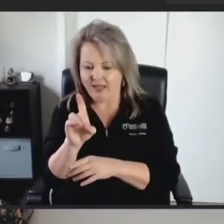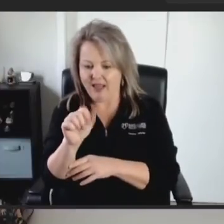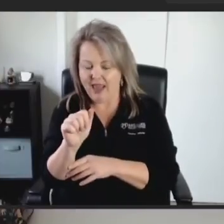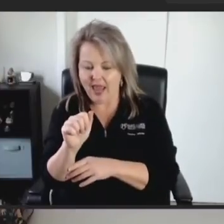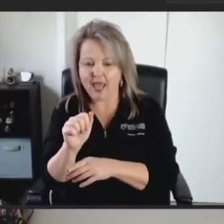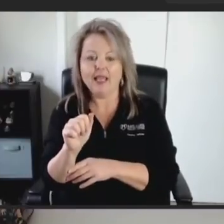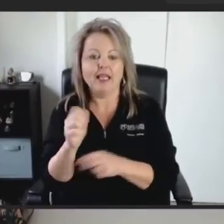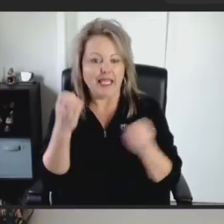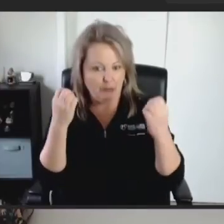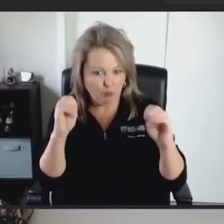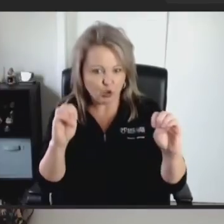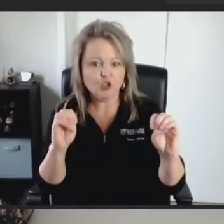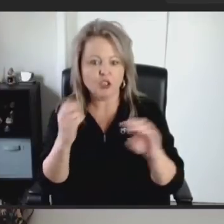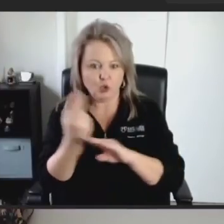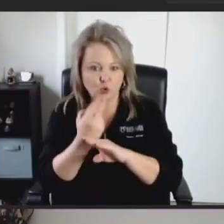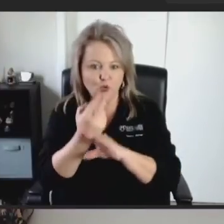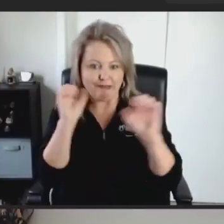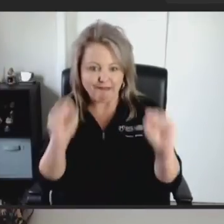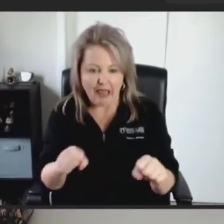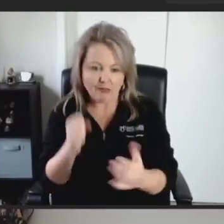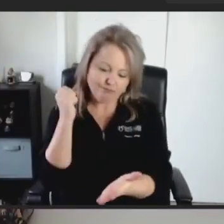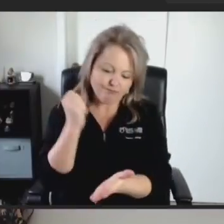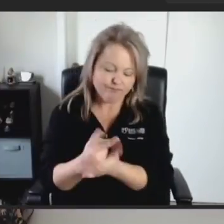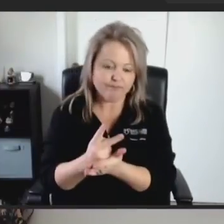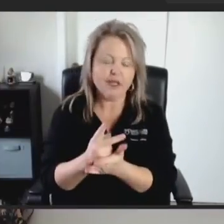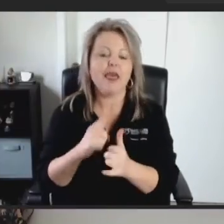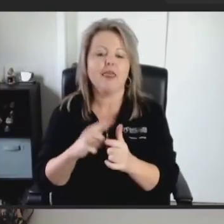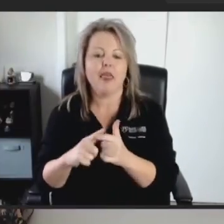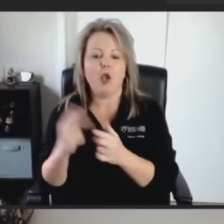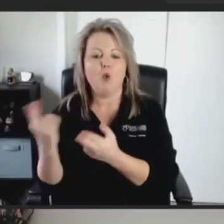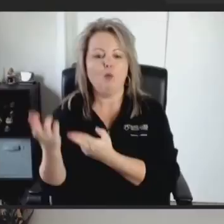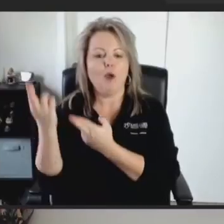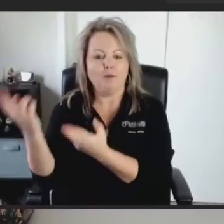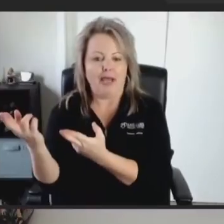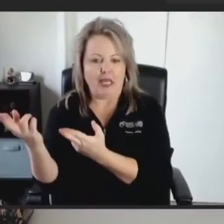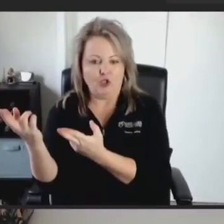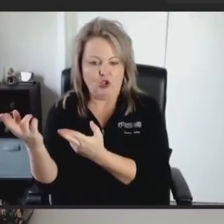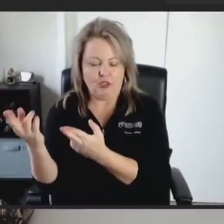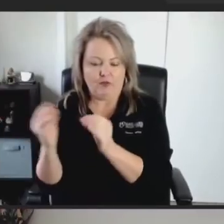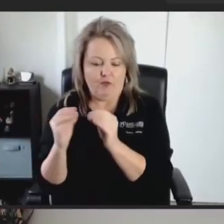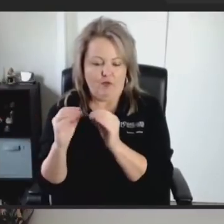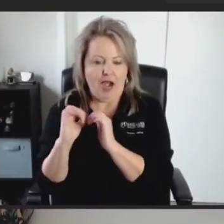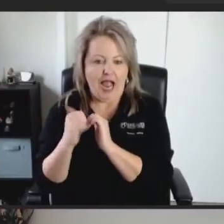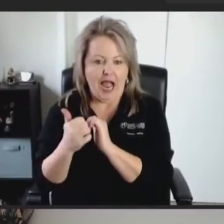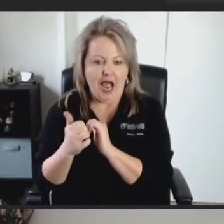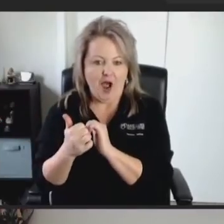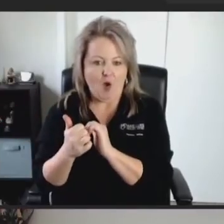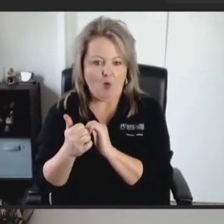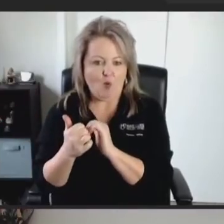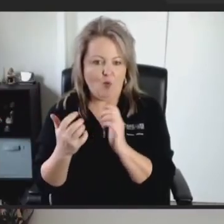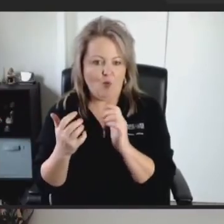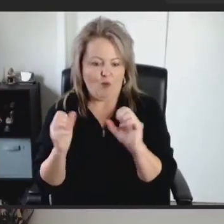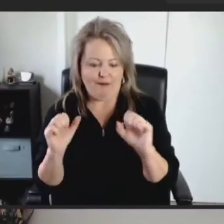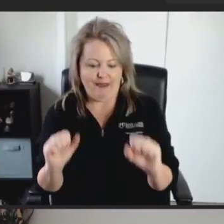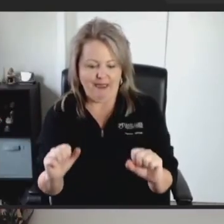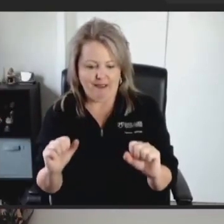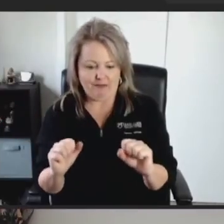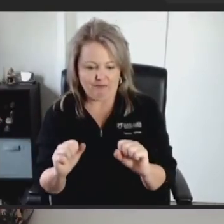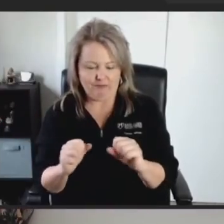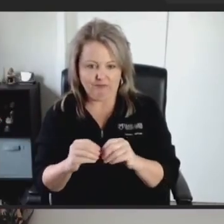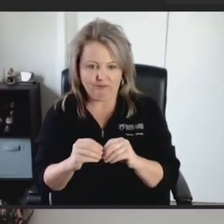use authorization is give recommendations that will give even more guidance to all of us that will be in the